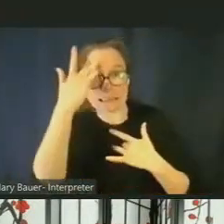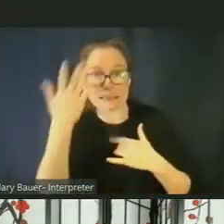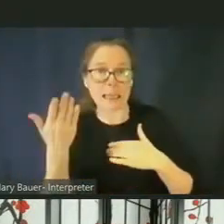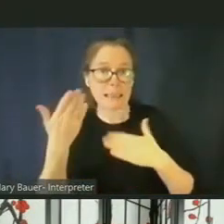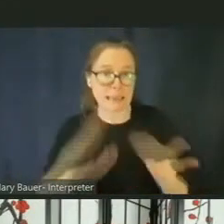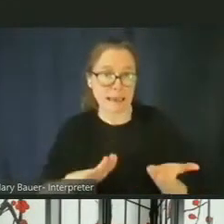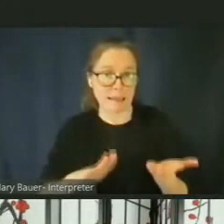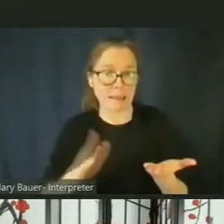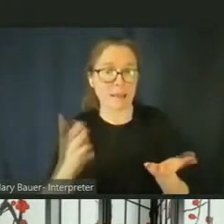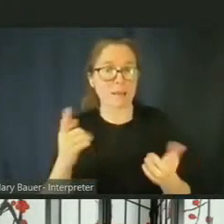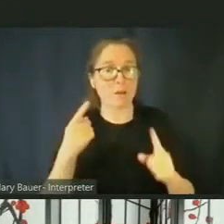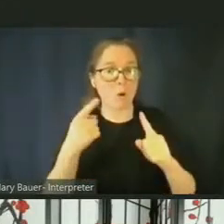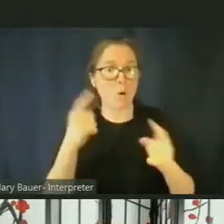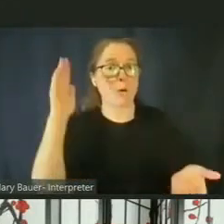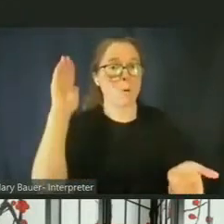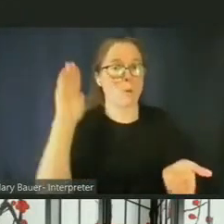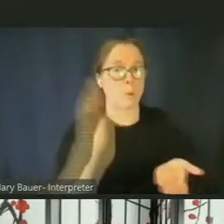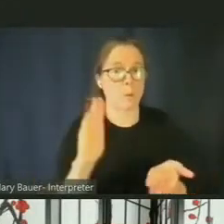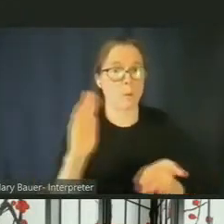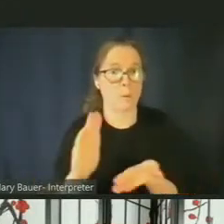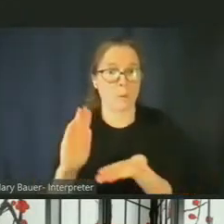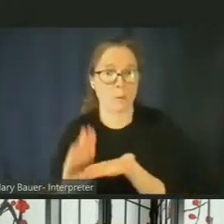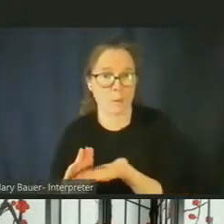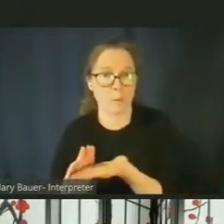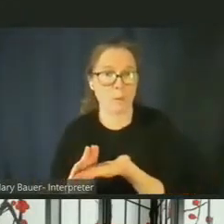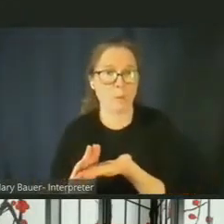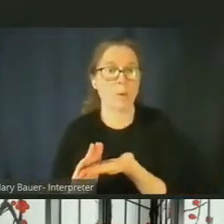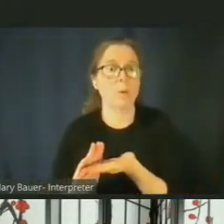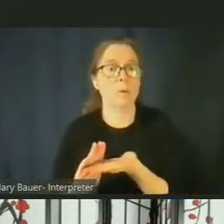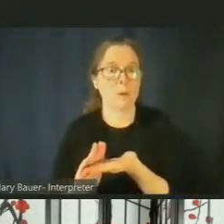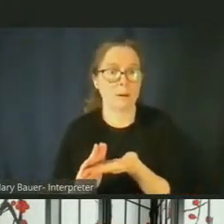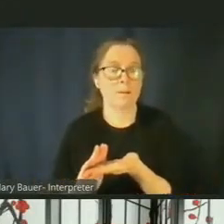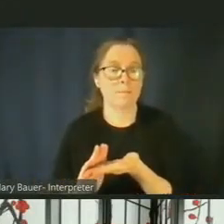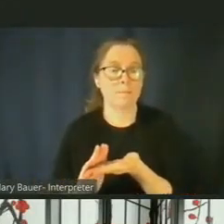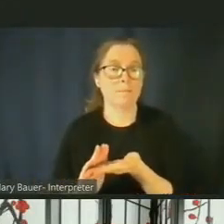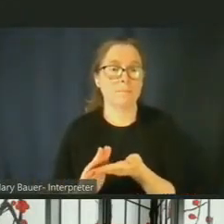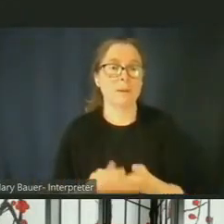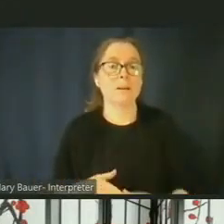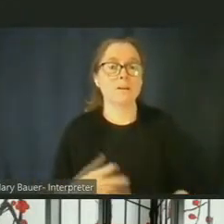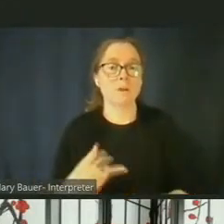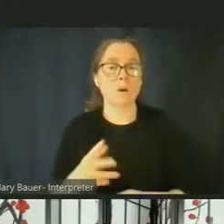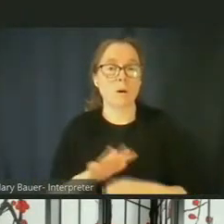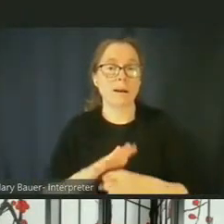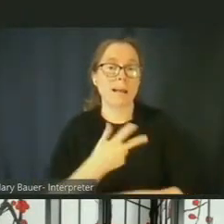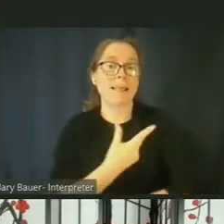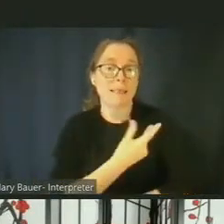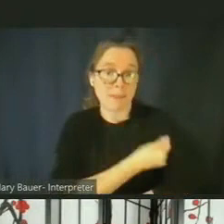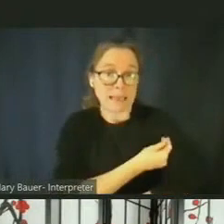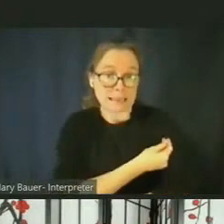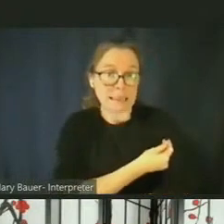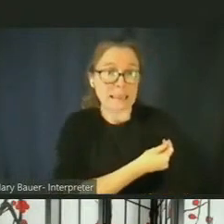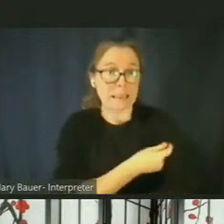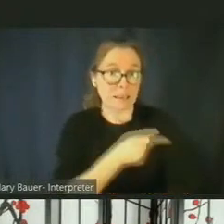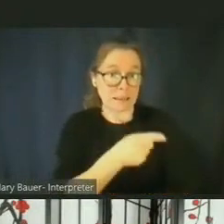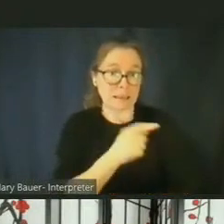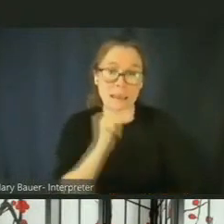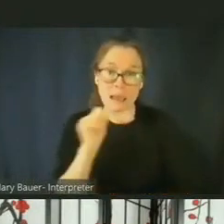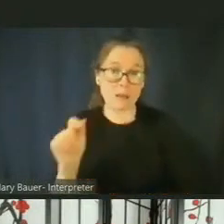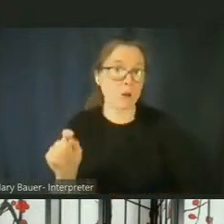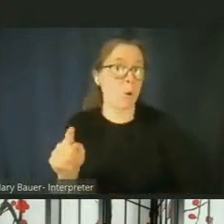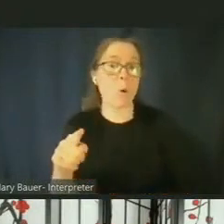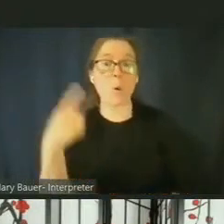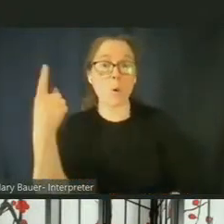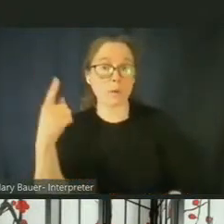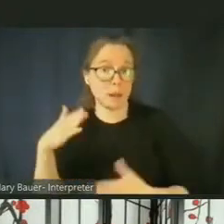That's, as we just talked about, that's part of the Swiss cheese model. The vaccine fits into this. It's not the only thing that we have, but it's a